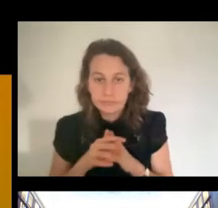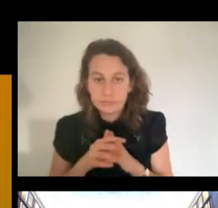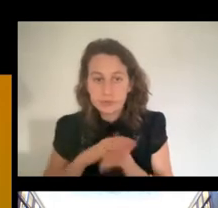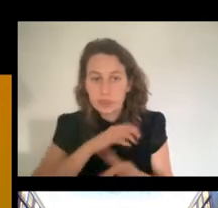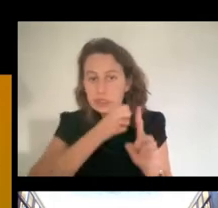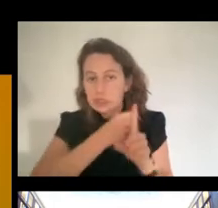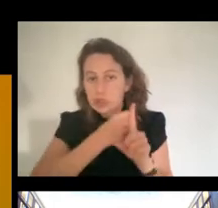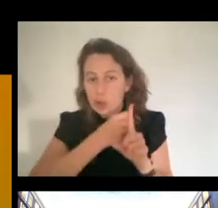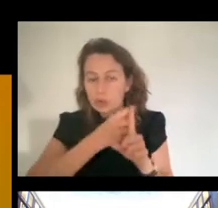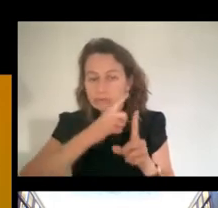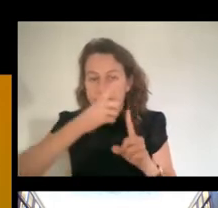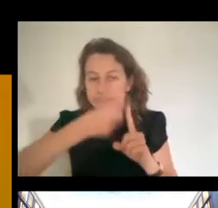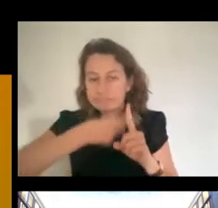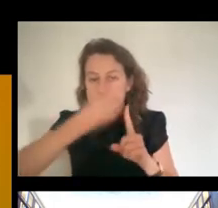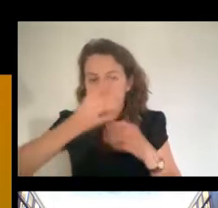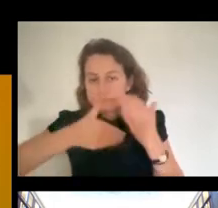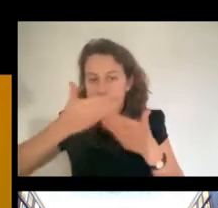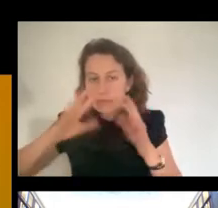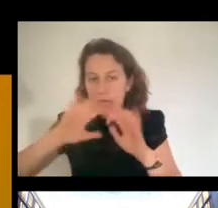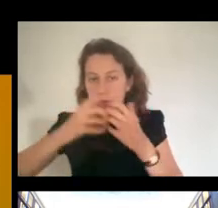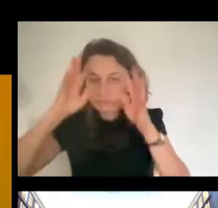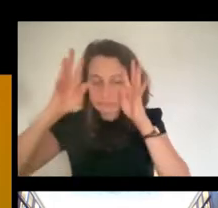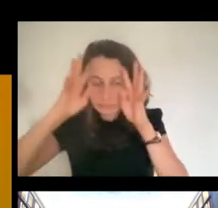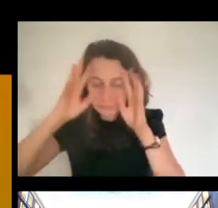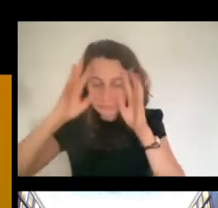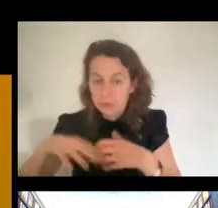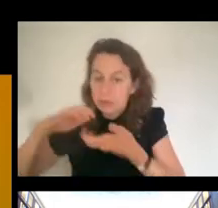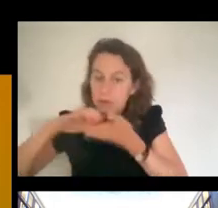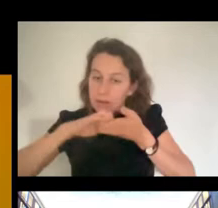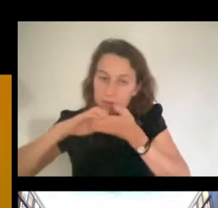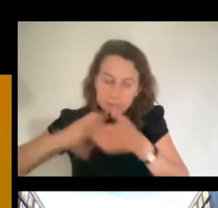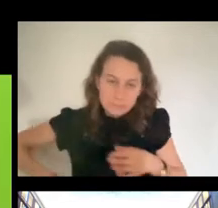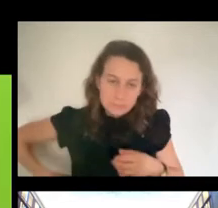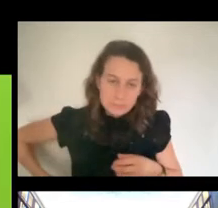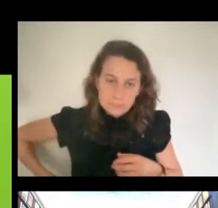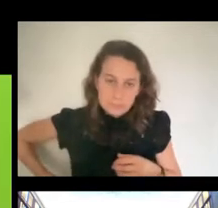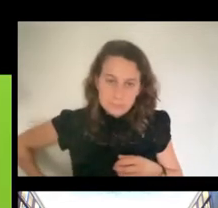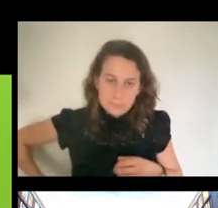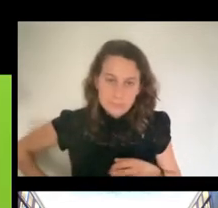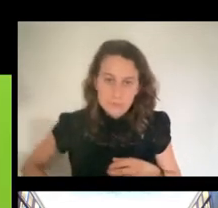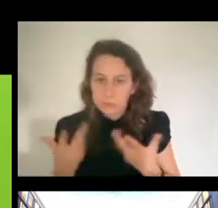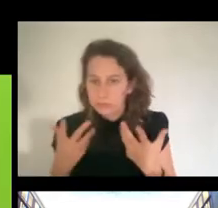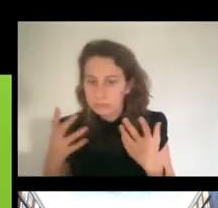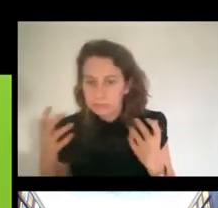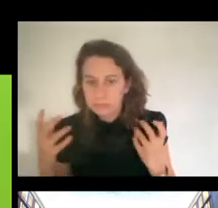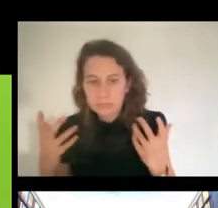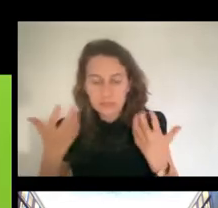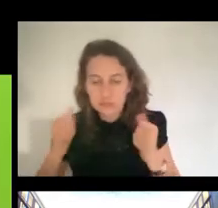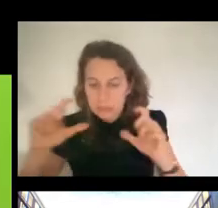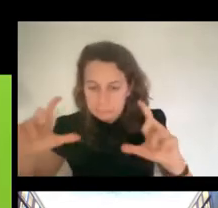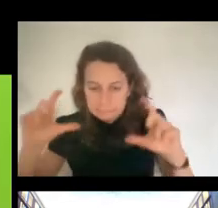create the images. And we would work, collaborate, and it was constant, like Zoom and back and forth, and both of